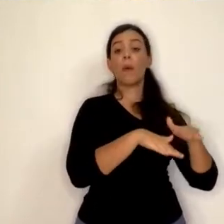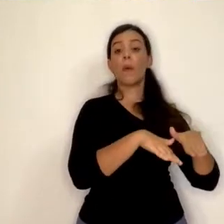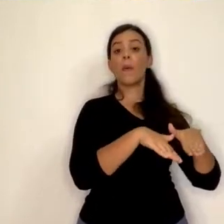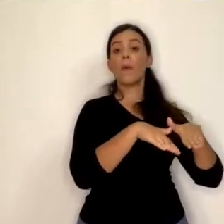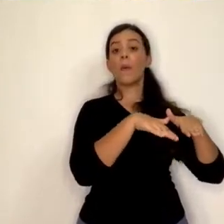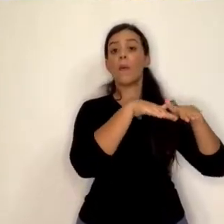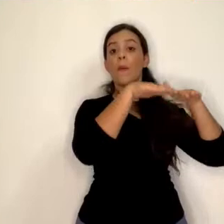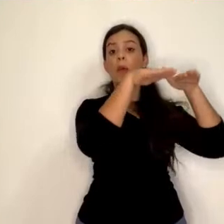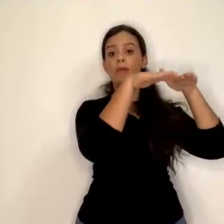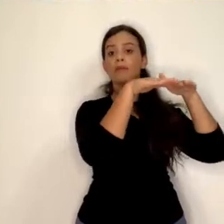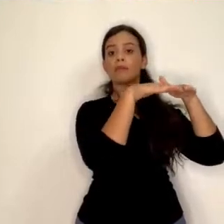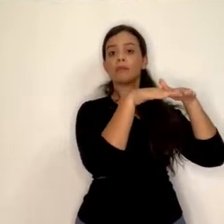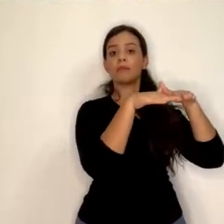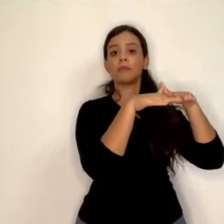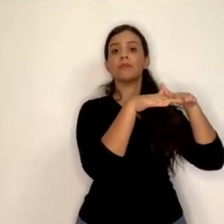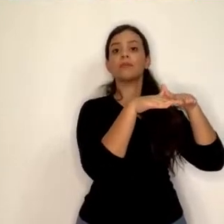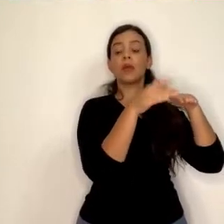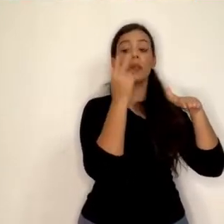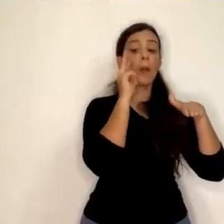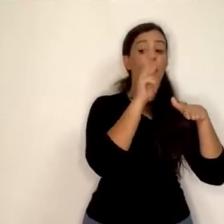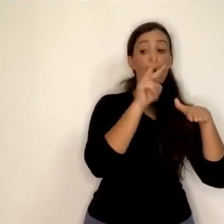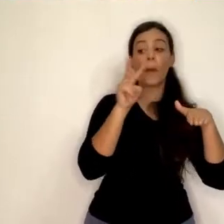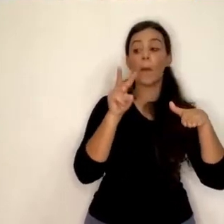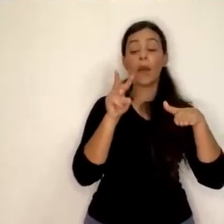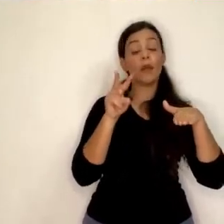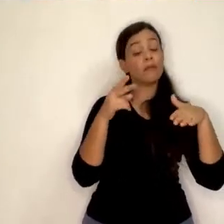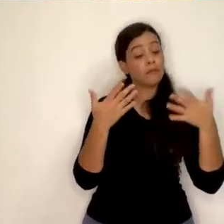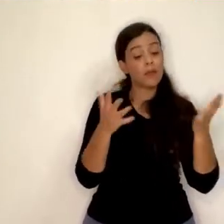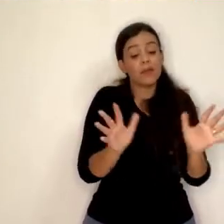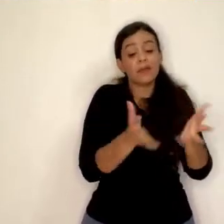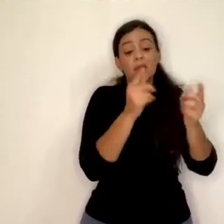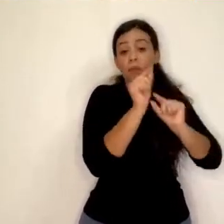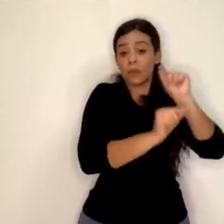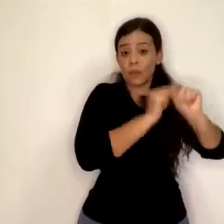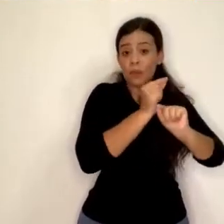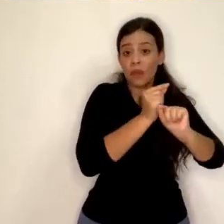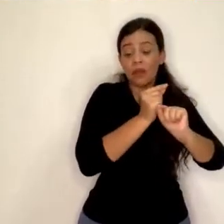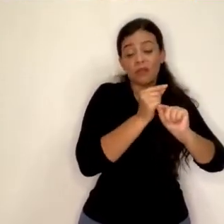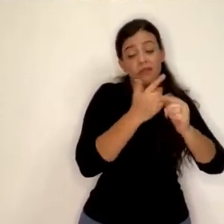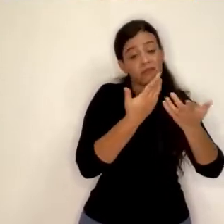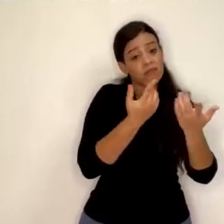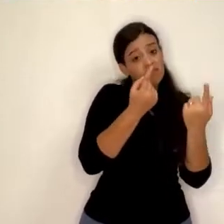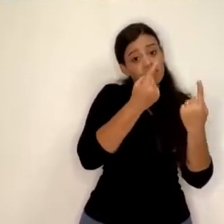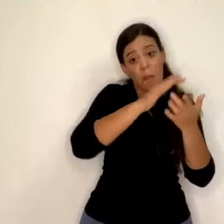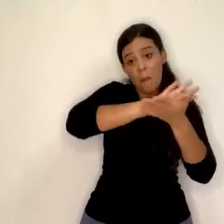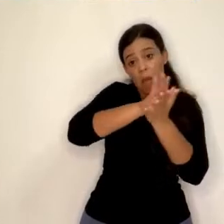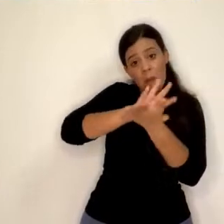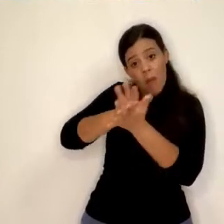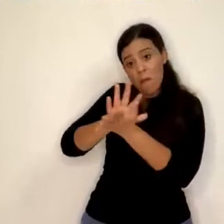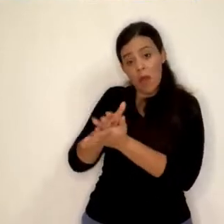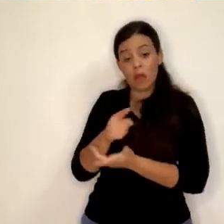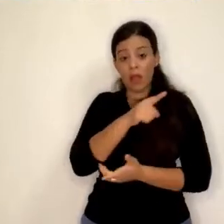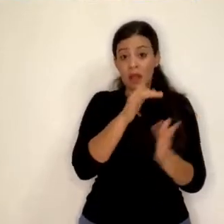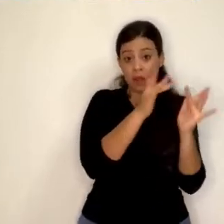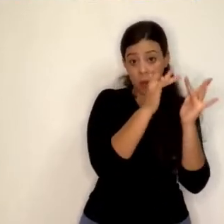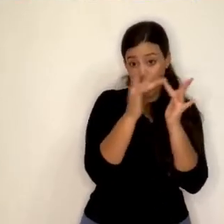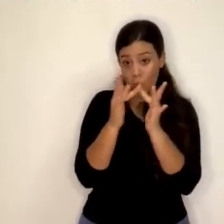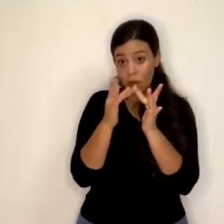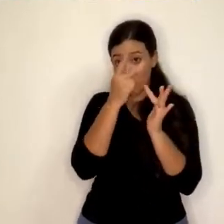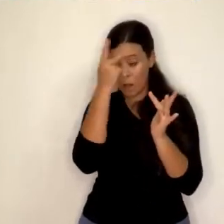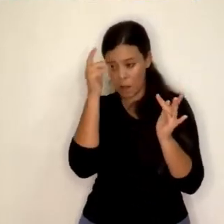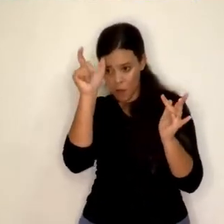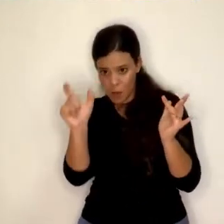are segregated for white teenagers, who at most are going to be related to black